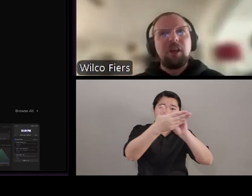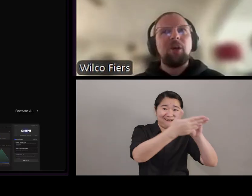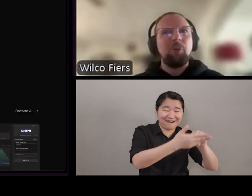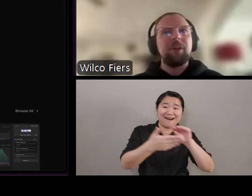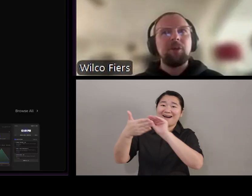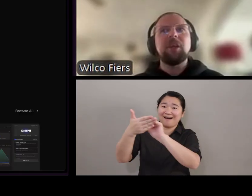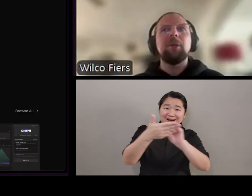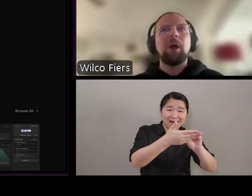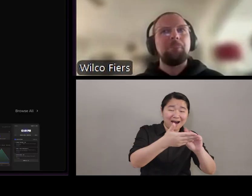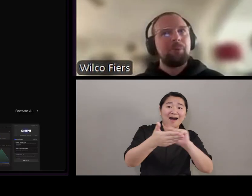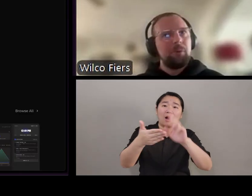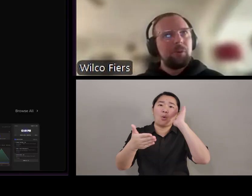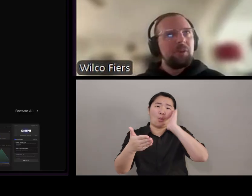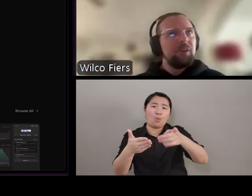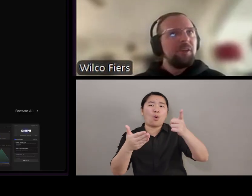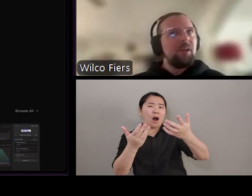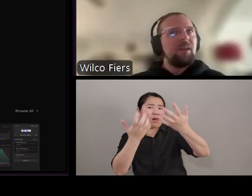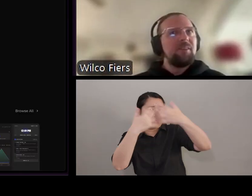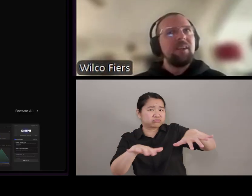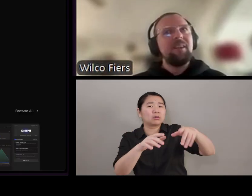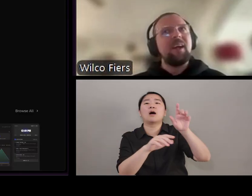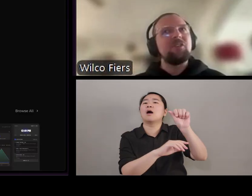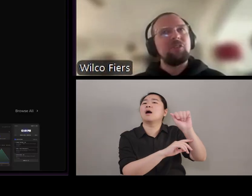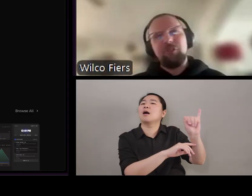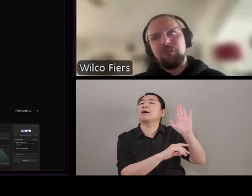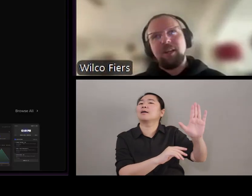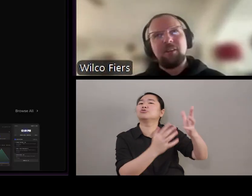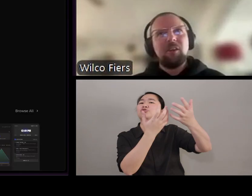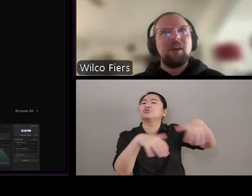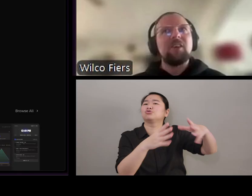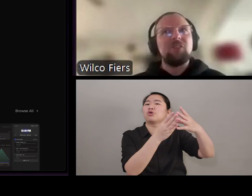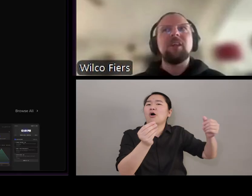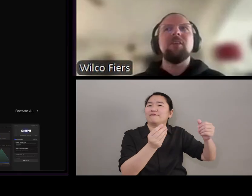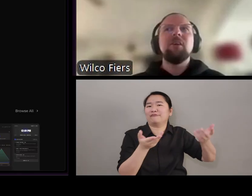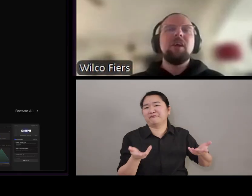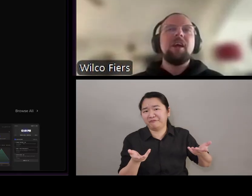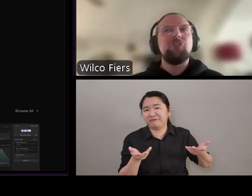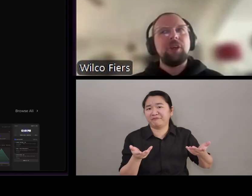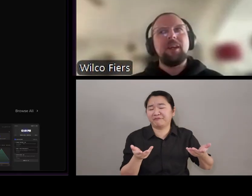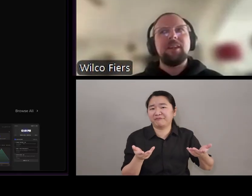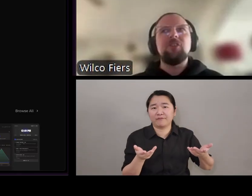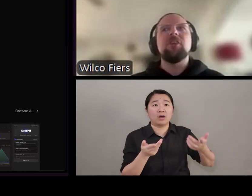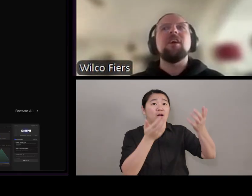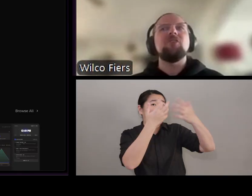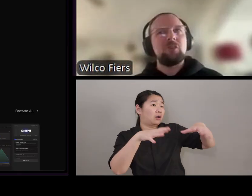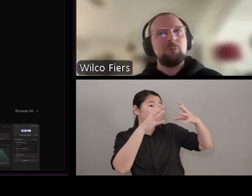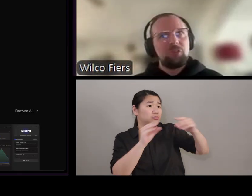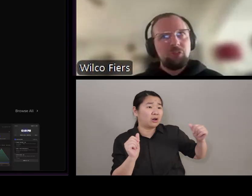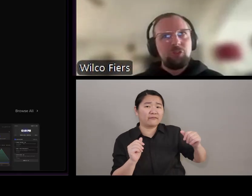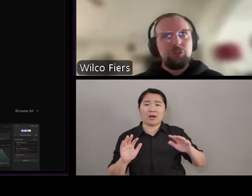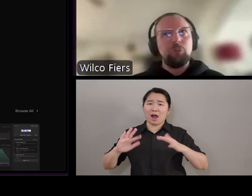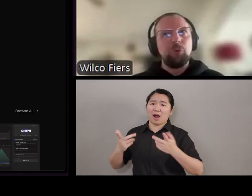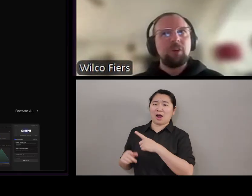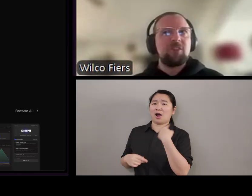solutions, how are we going to keep up? I think the answer to that lies in educating these AI